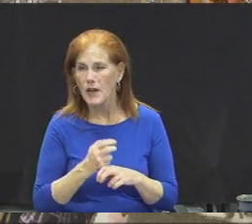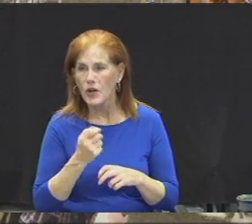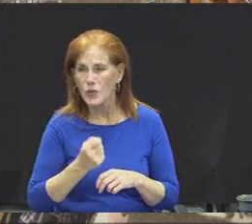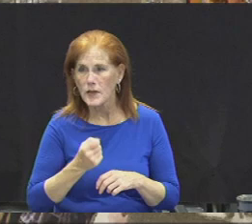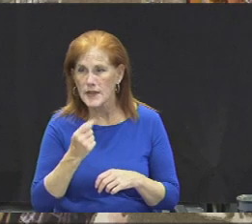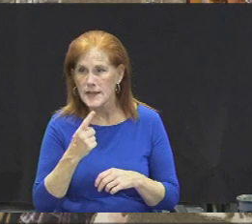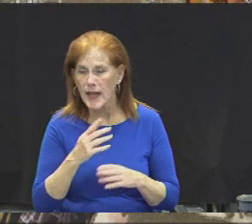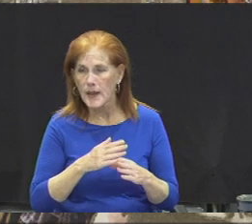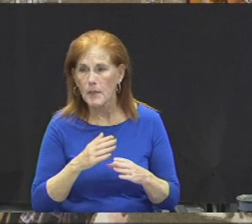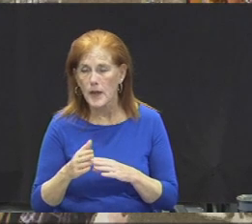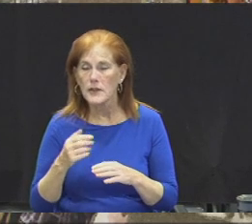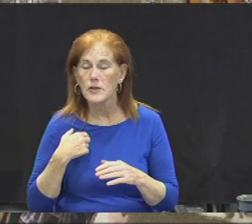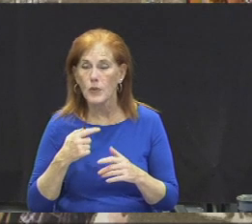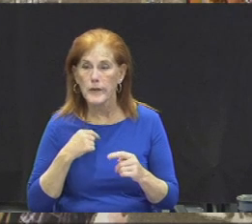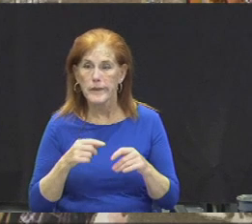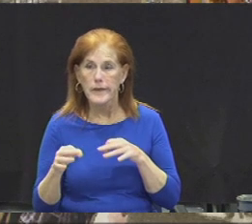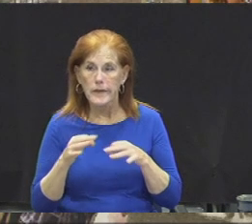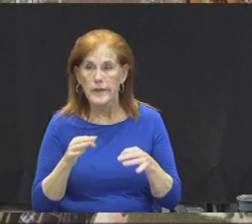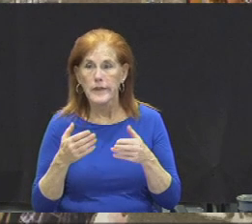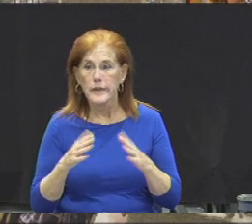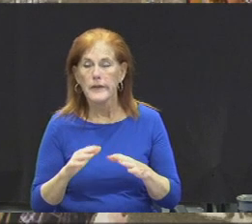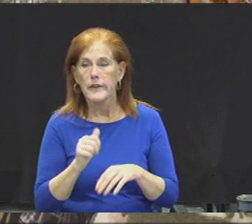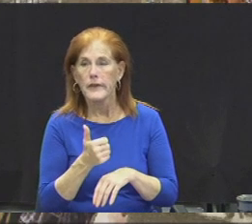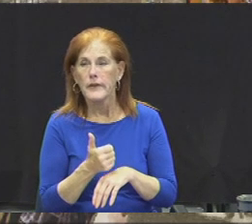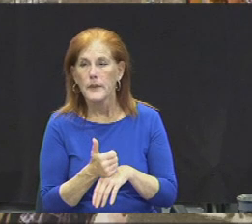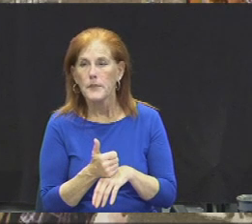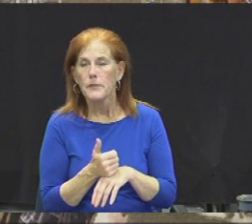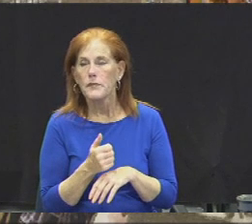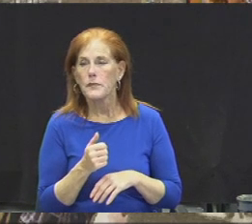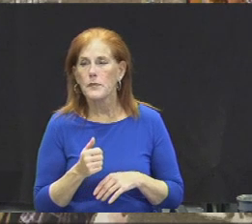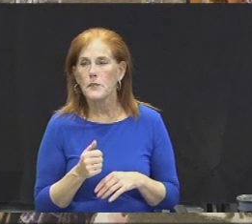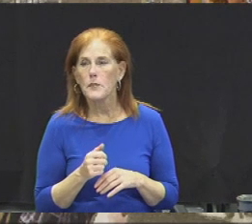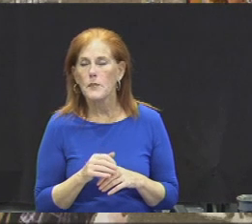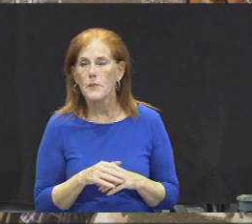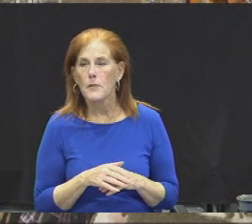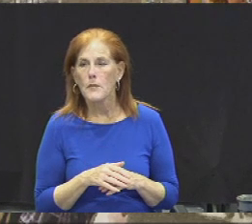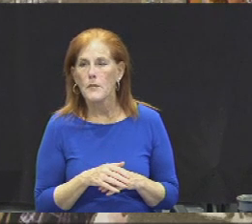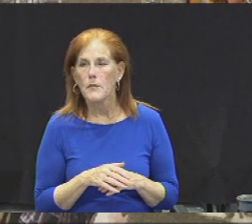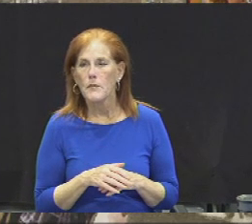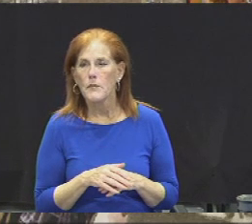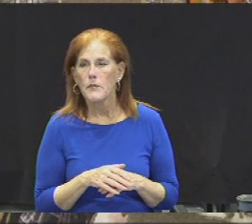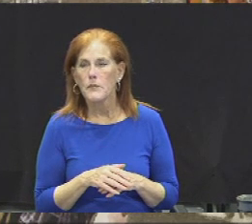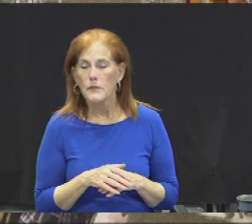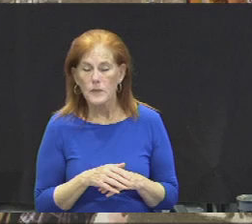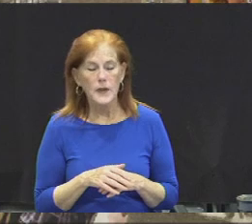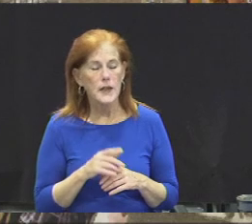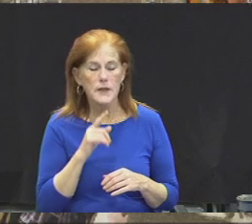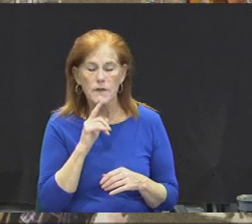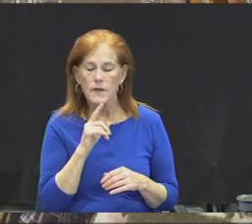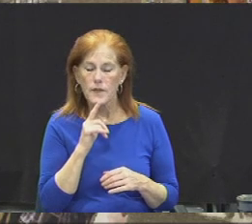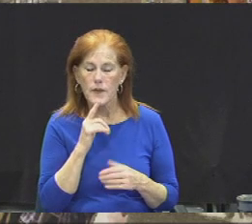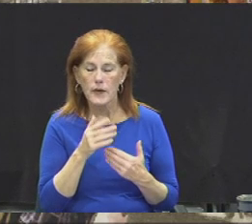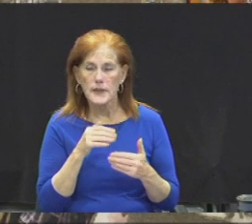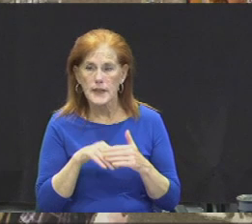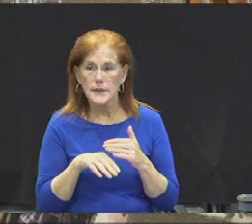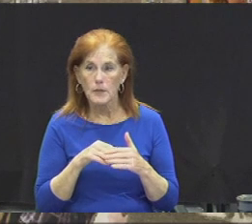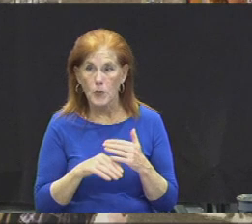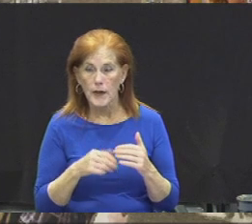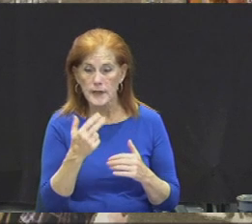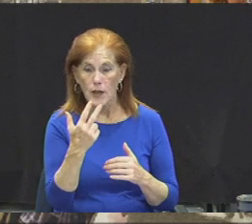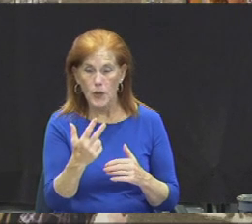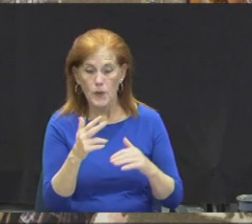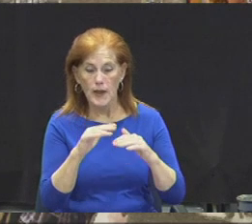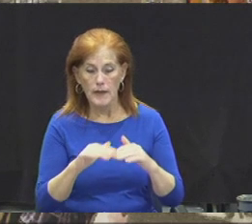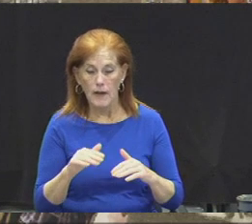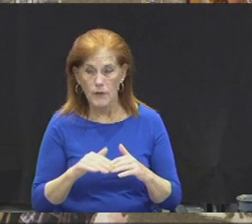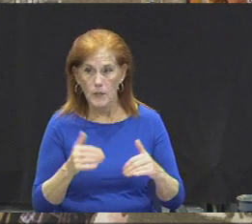in the plan, so let me just try to communicate how we've organized it. It's very, we've been very focused on accessibility. It's basically a 3-level play